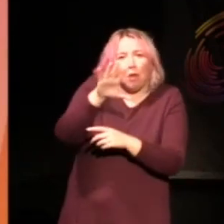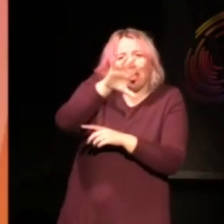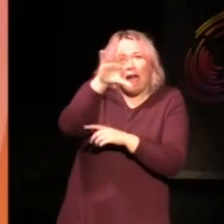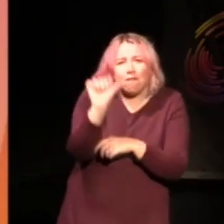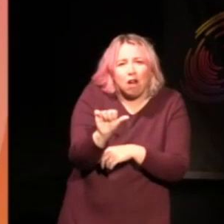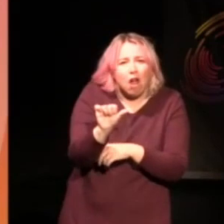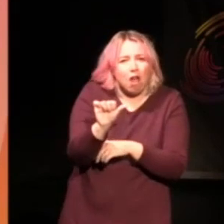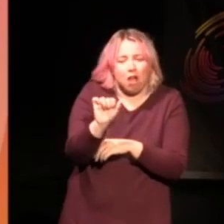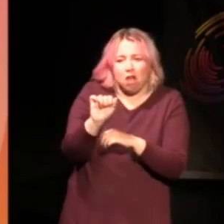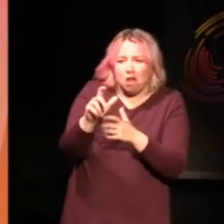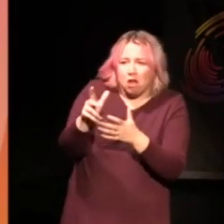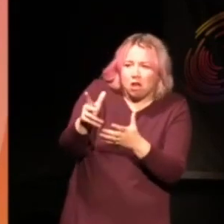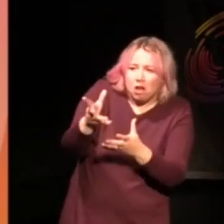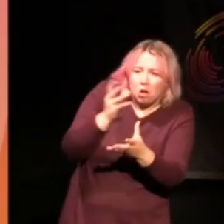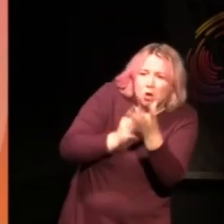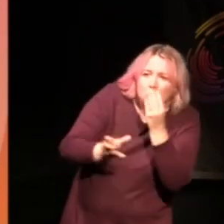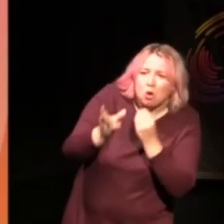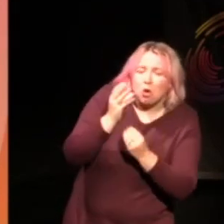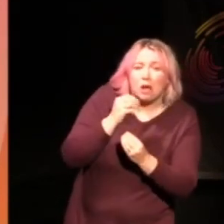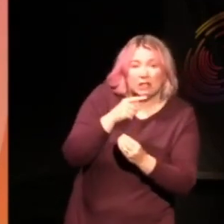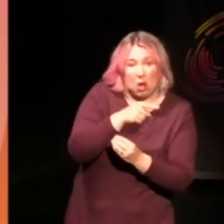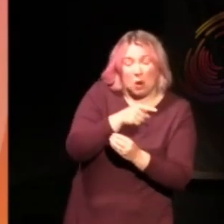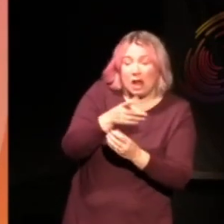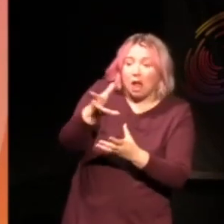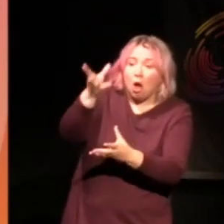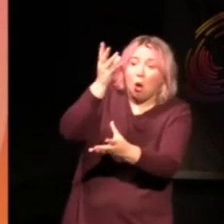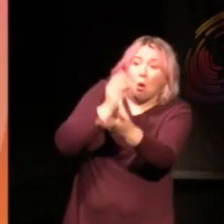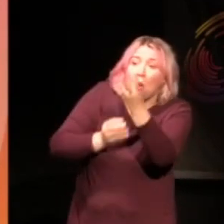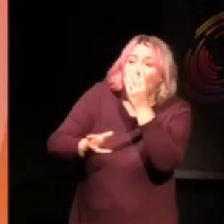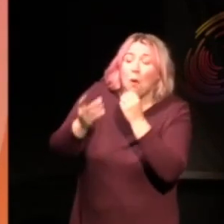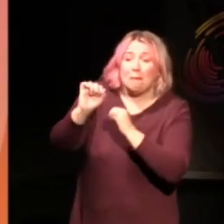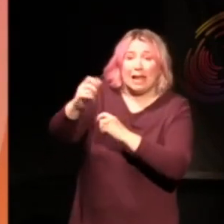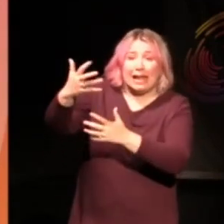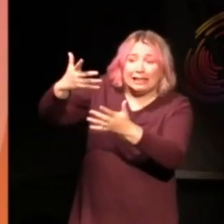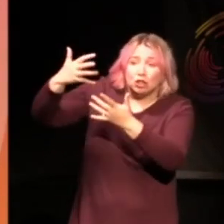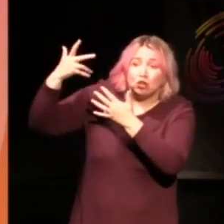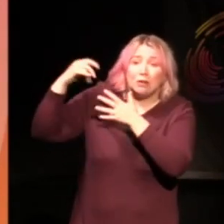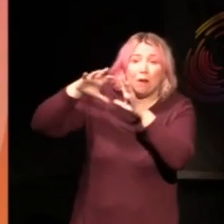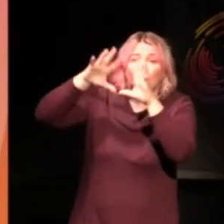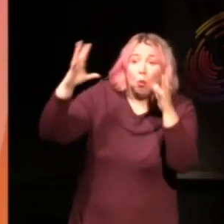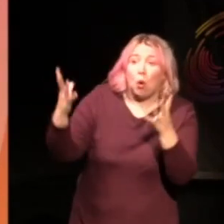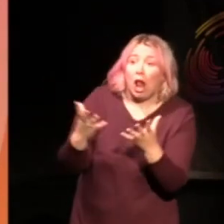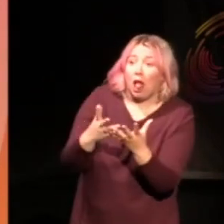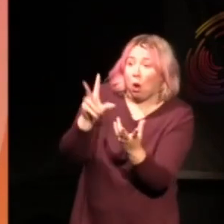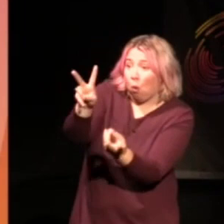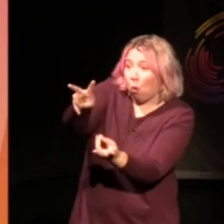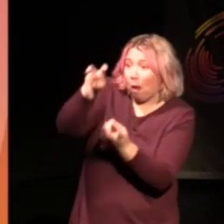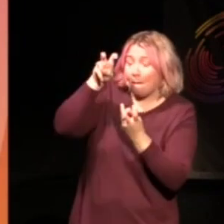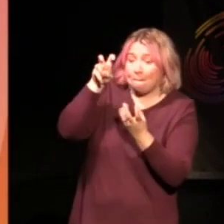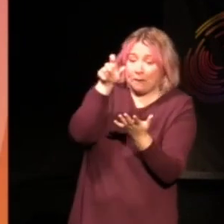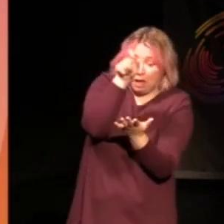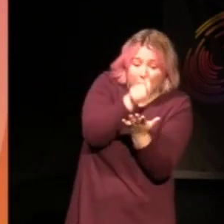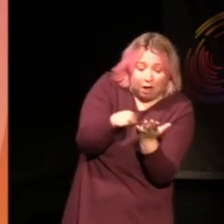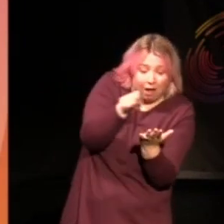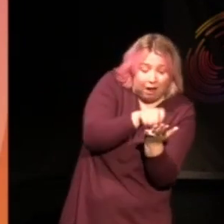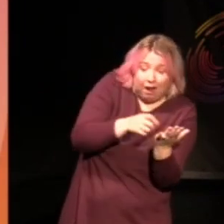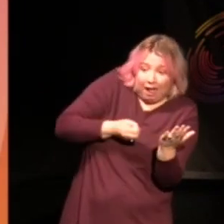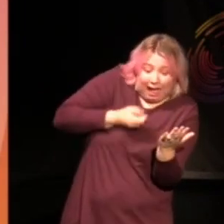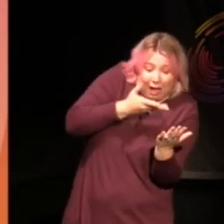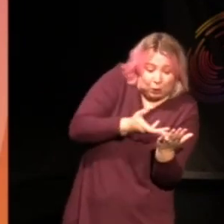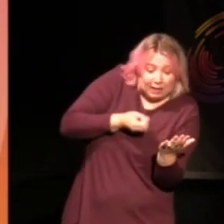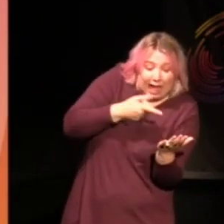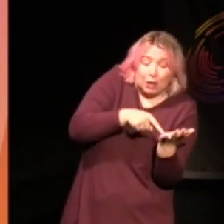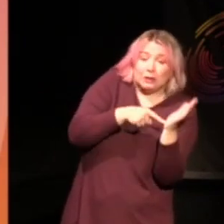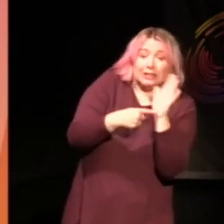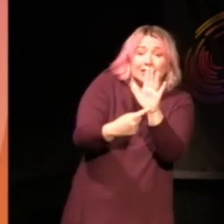that we need to learn from the history of our worlds. Yeah. This is, again, not